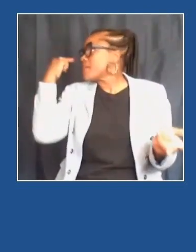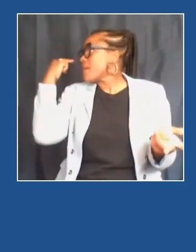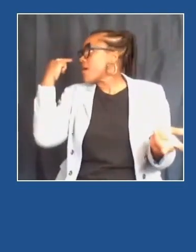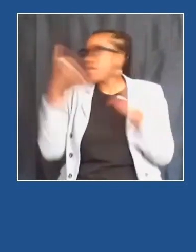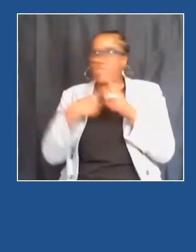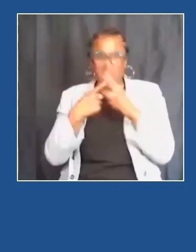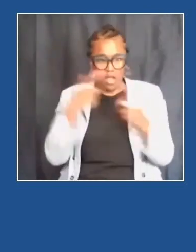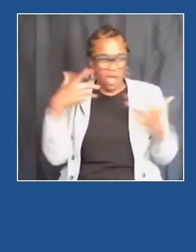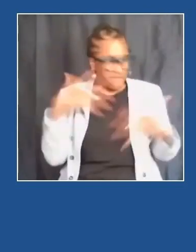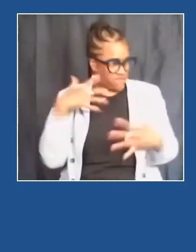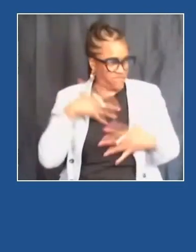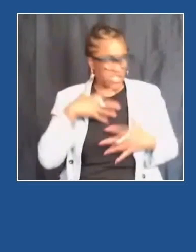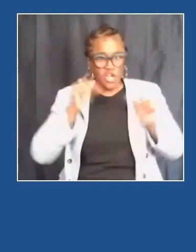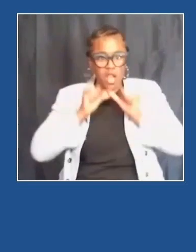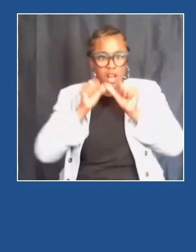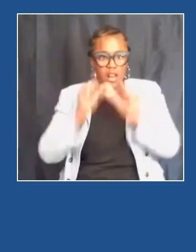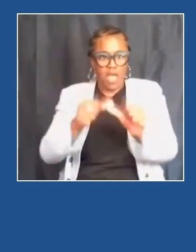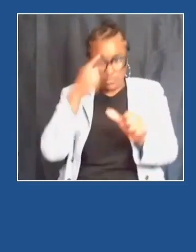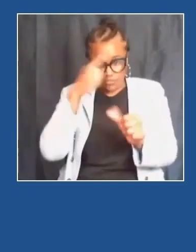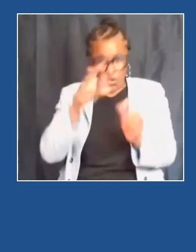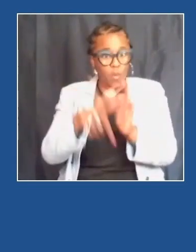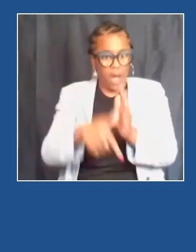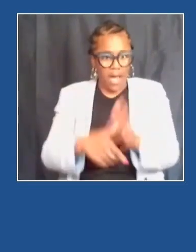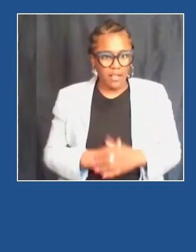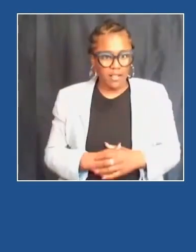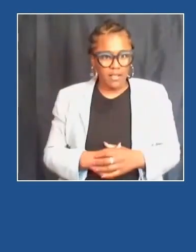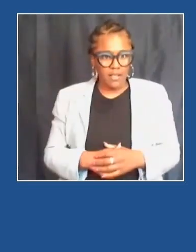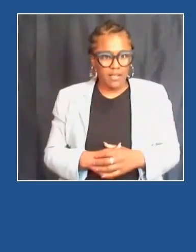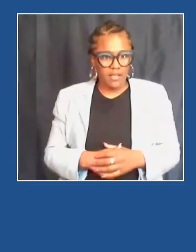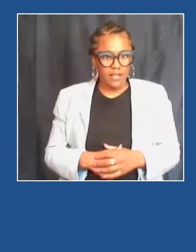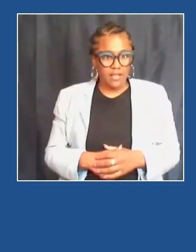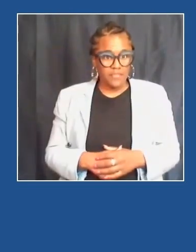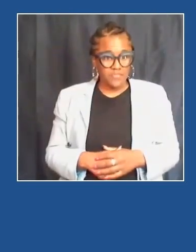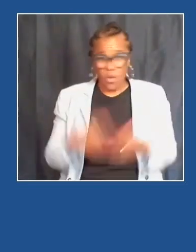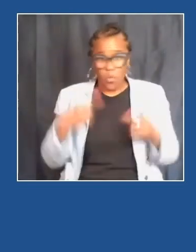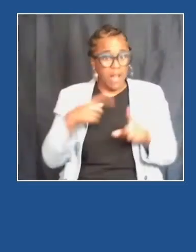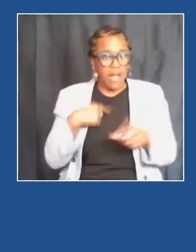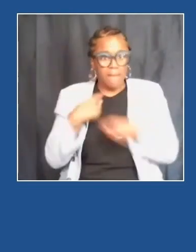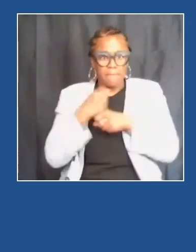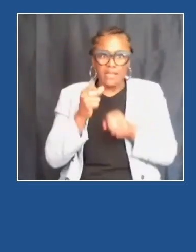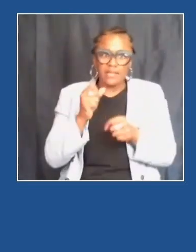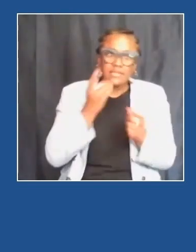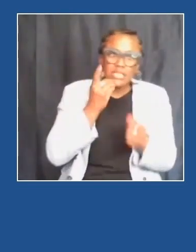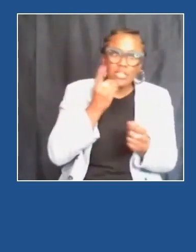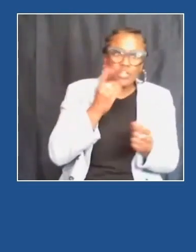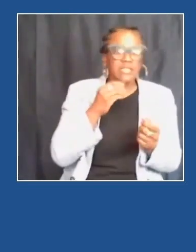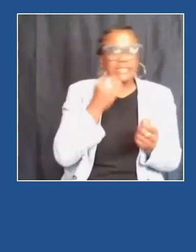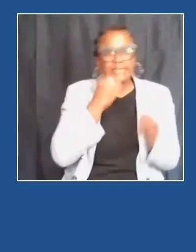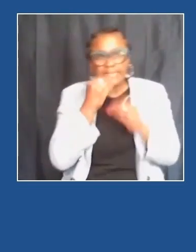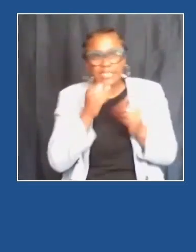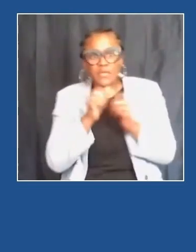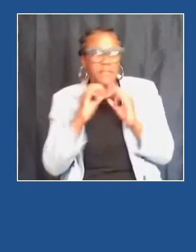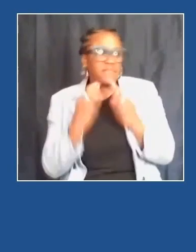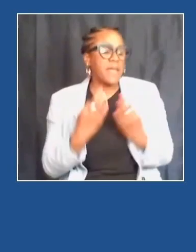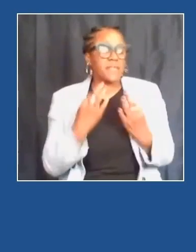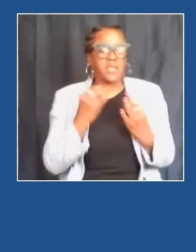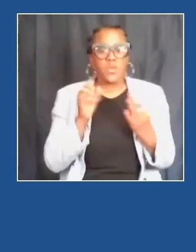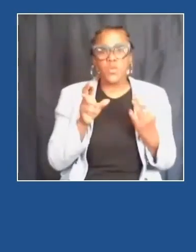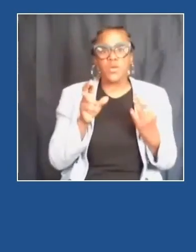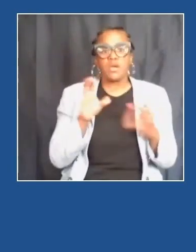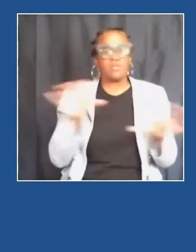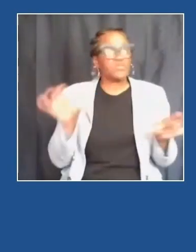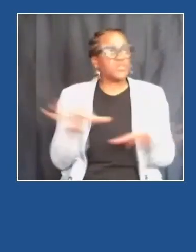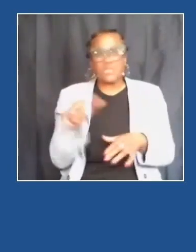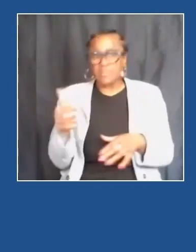last for a while I'm making dinner or eating dinner with my family or doing